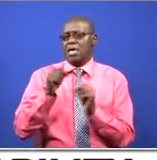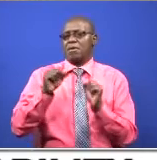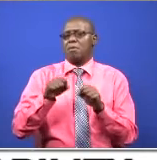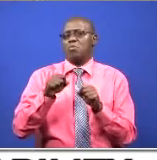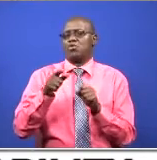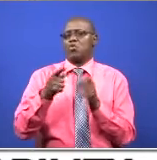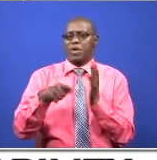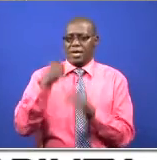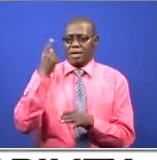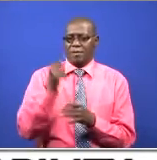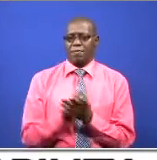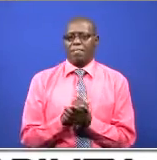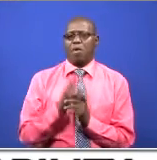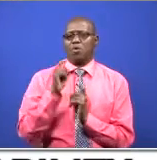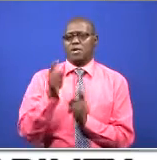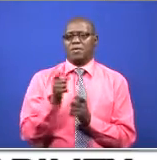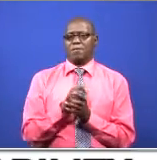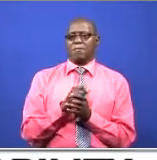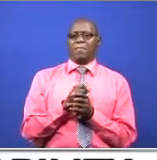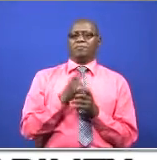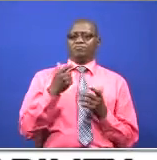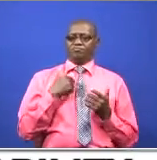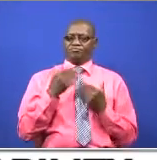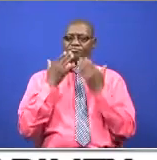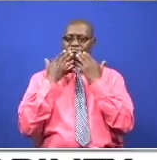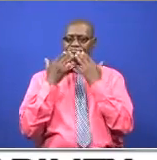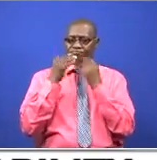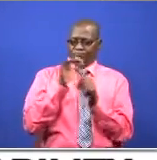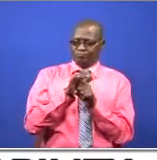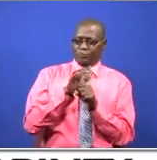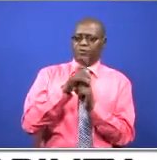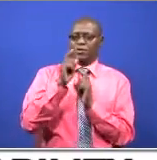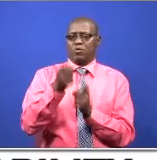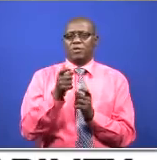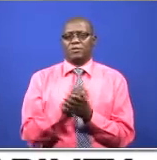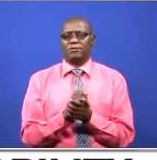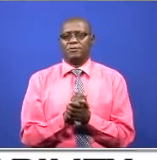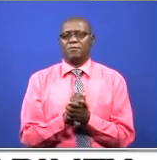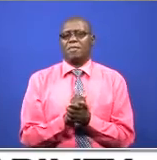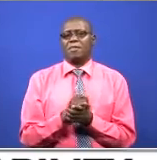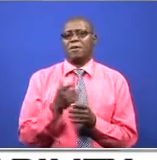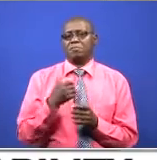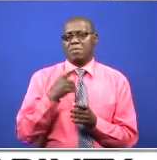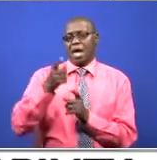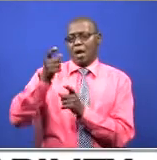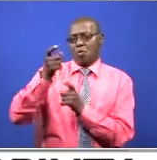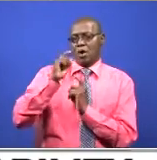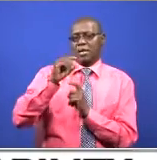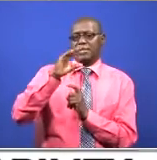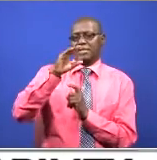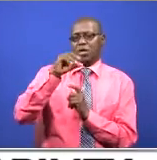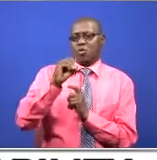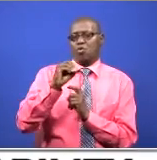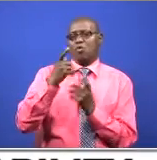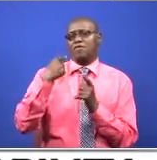won. Thank you so much. I'm so grateful for the award. I was awarded the CEO of the Year in